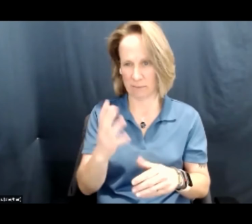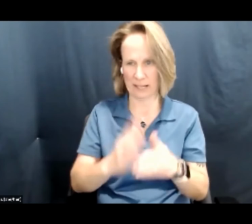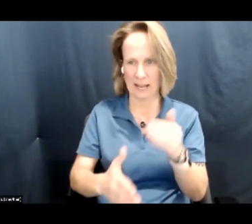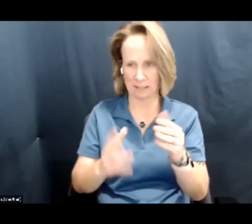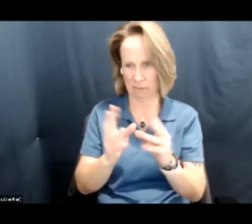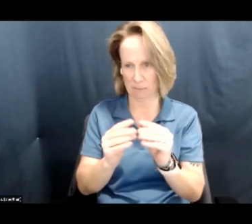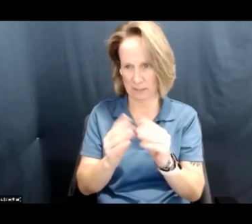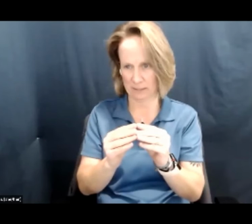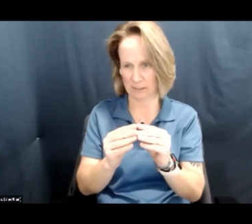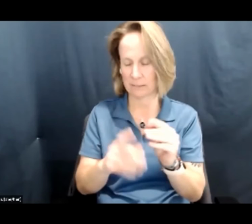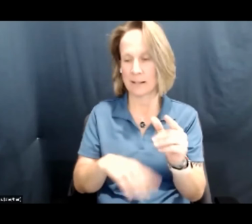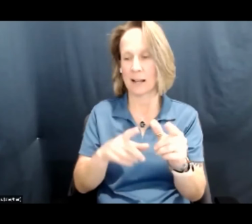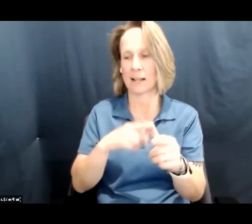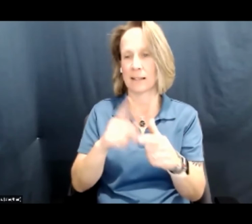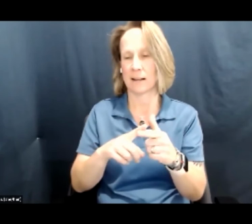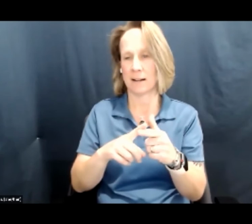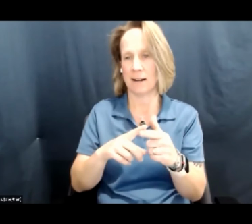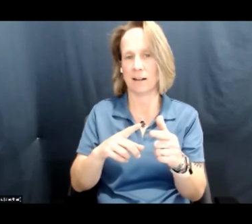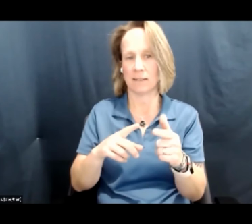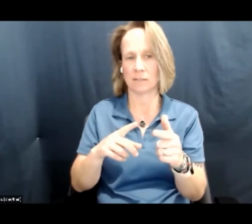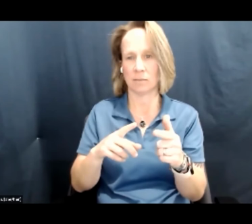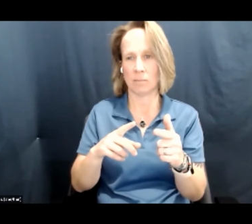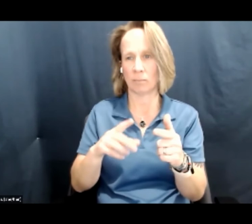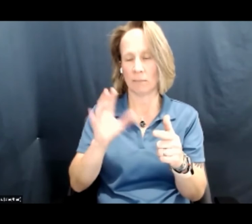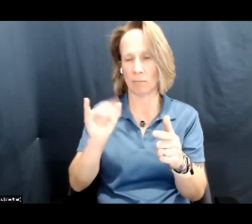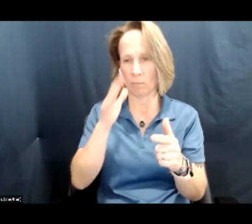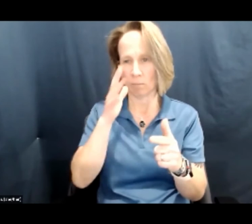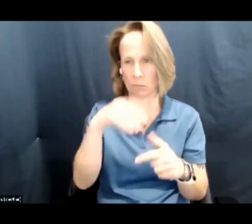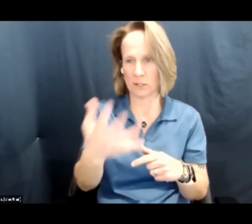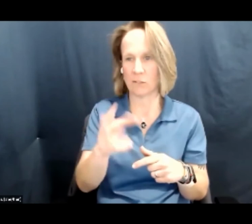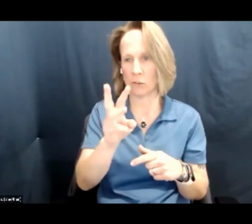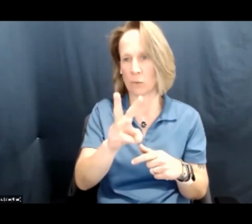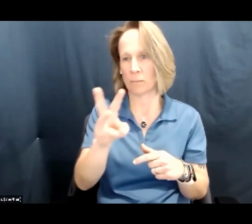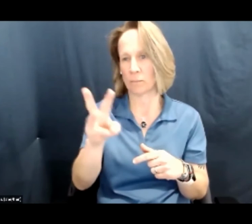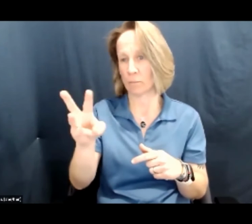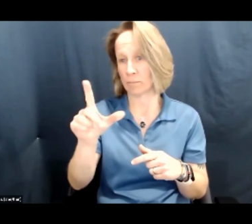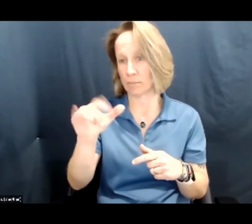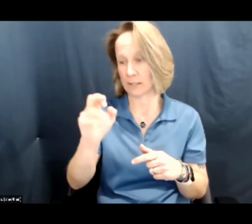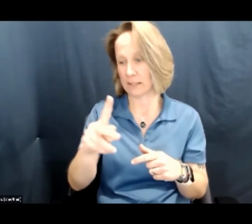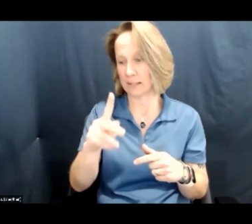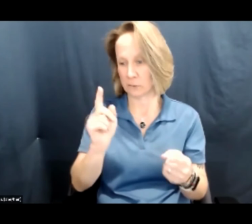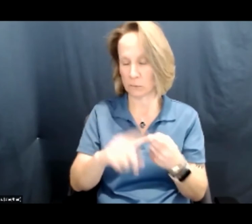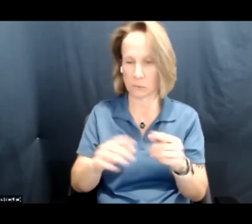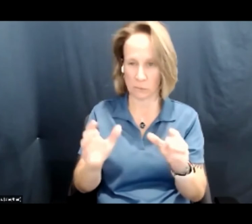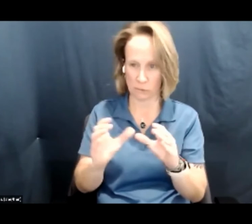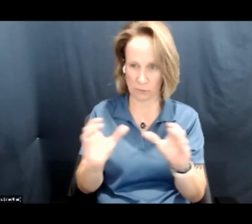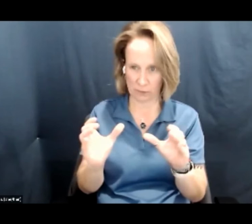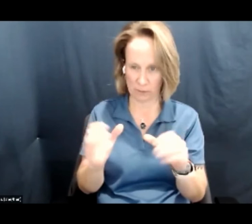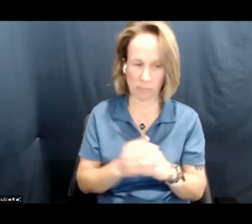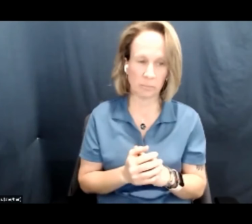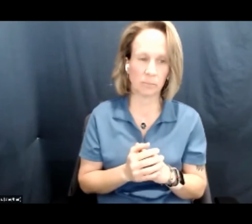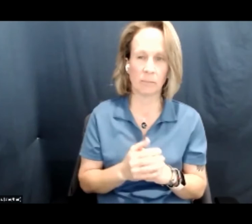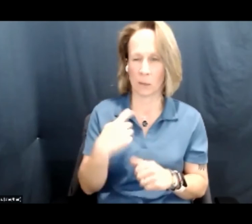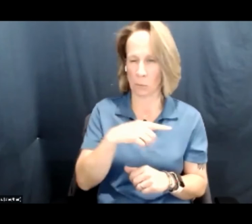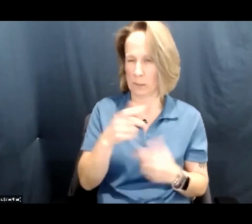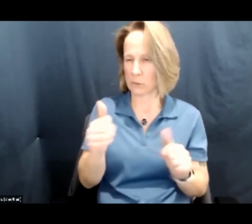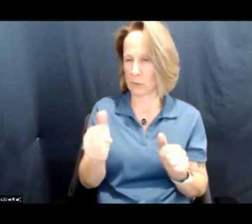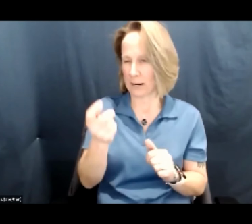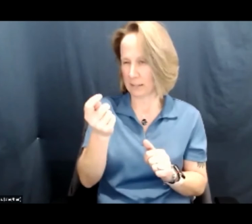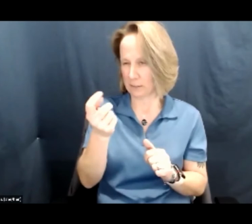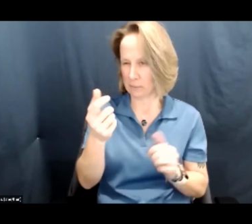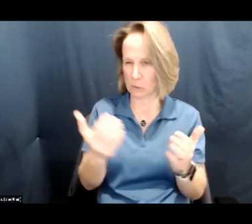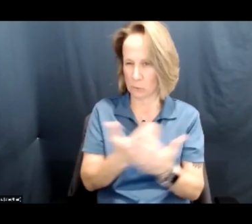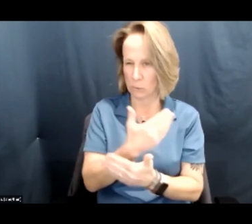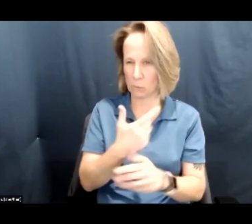will be a link to the certificate. So this is a little bit new if you've come to our webinars before. We're trying a little new method, but it should be a